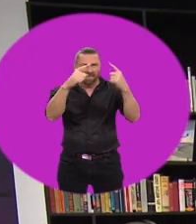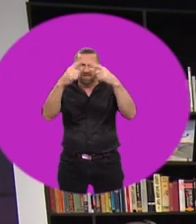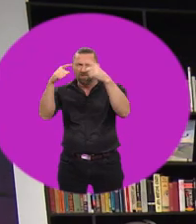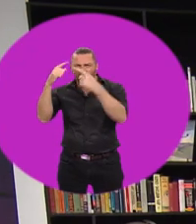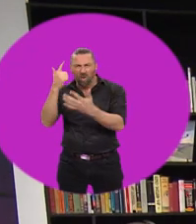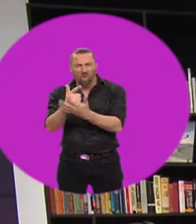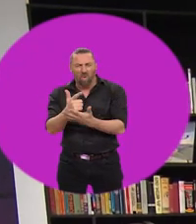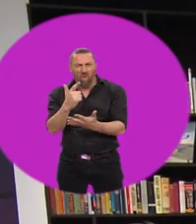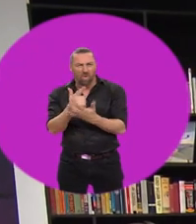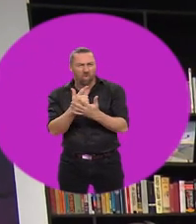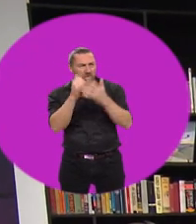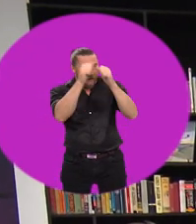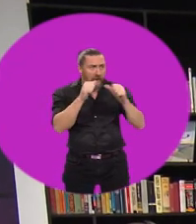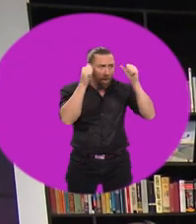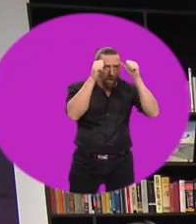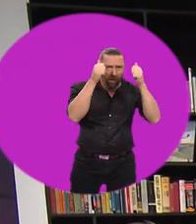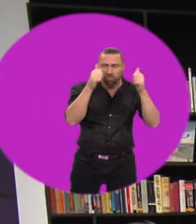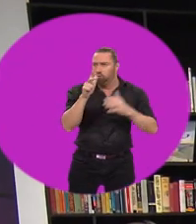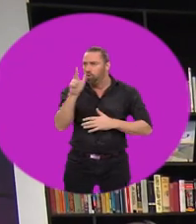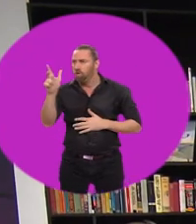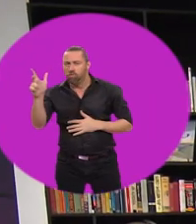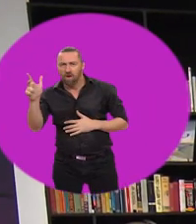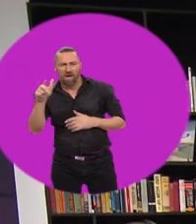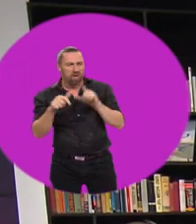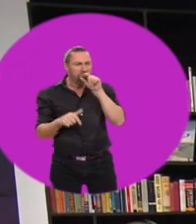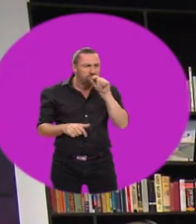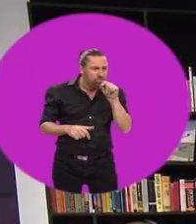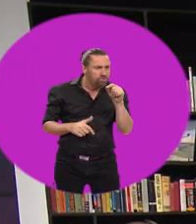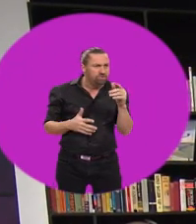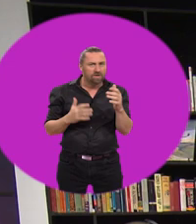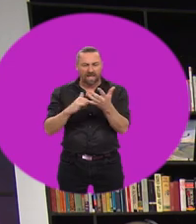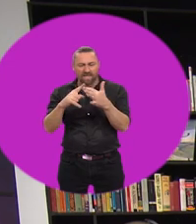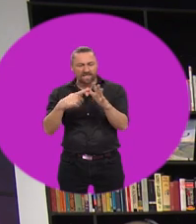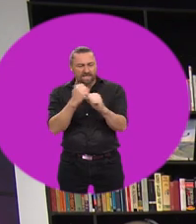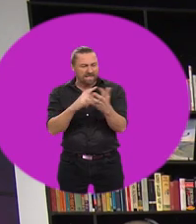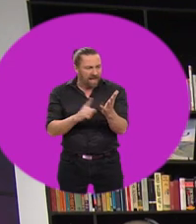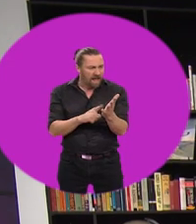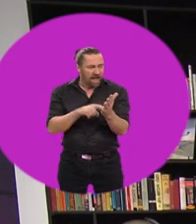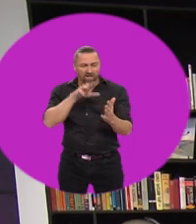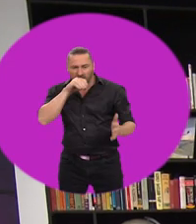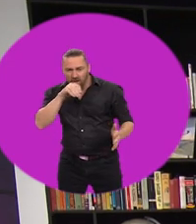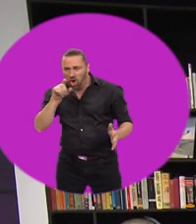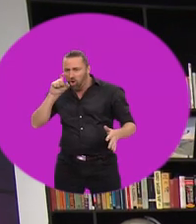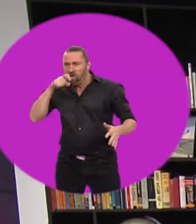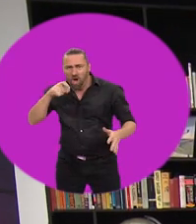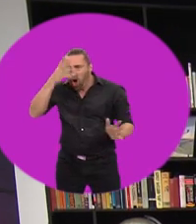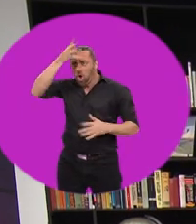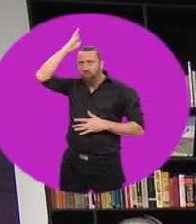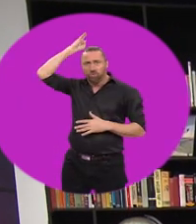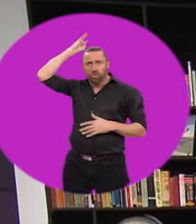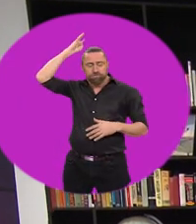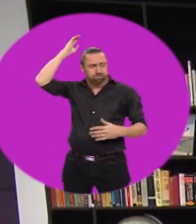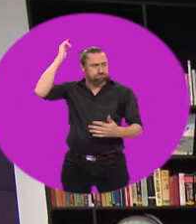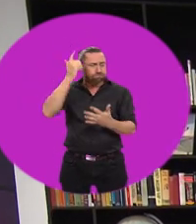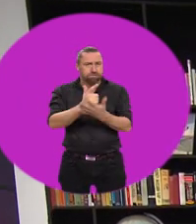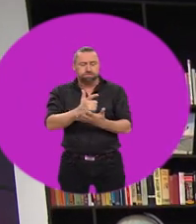are in the world? Well, there are owls, kookaburras, pigeons, seagulls, ducks, crows, cockatoos. Oh,